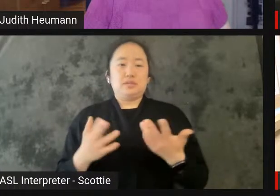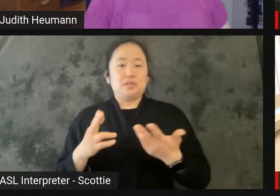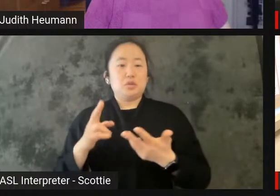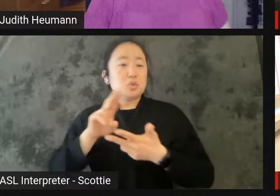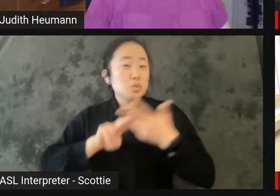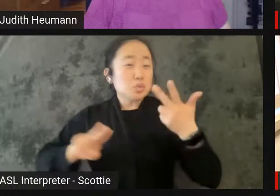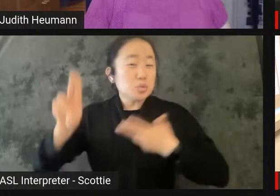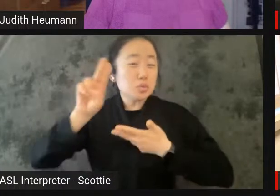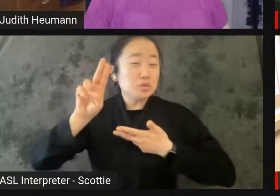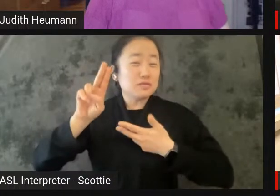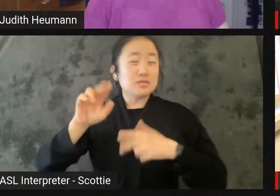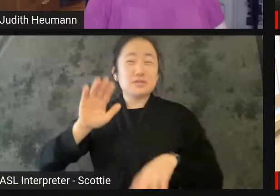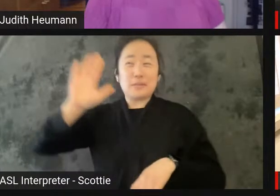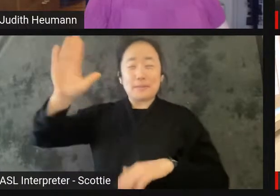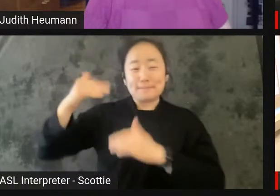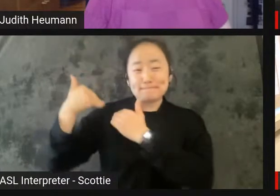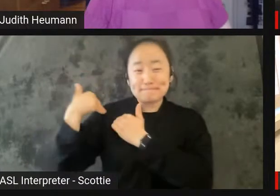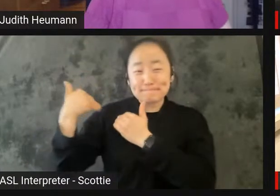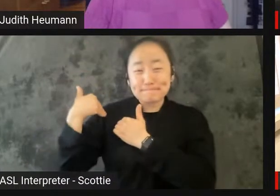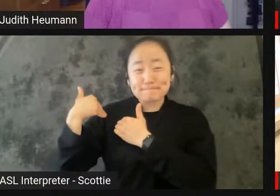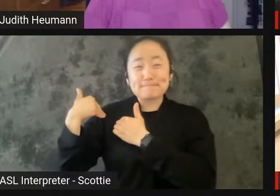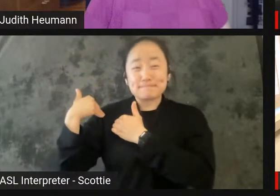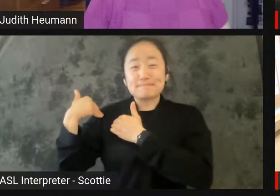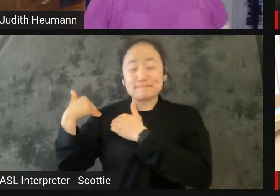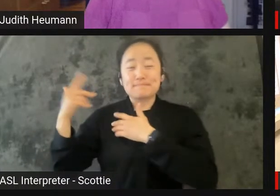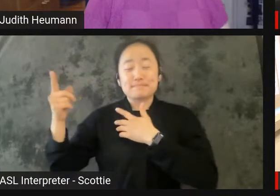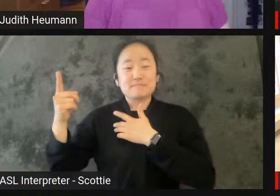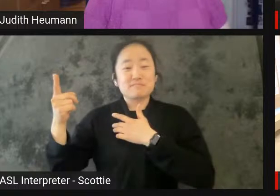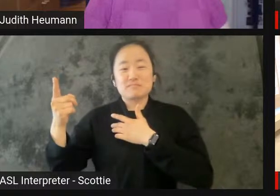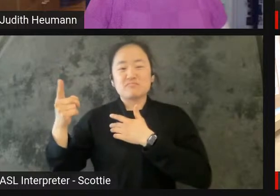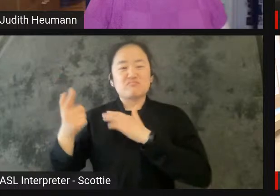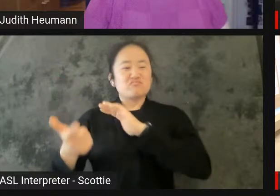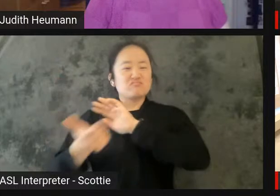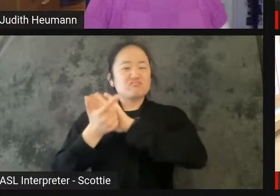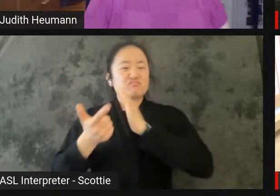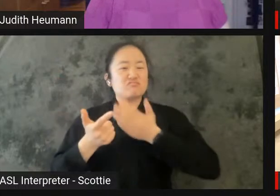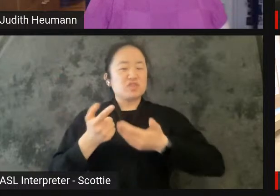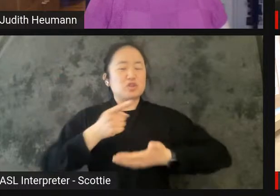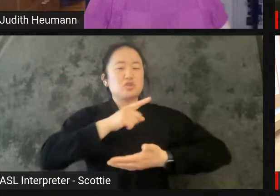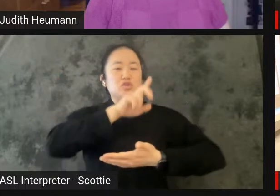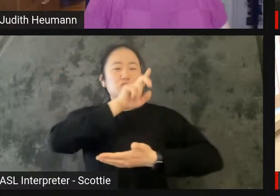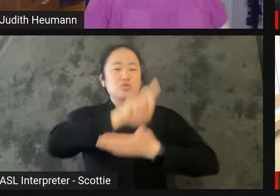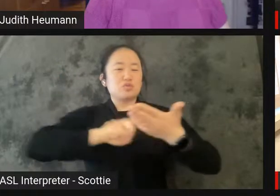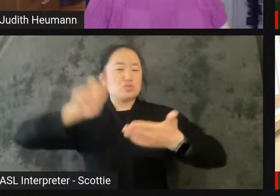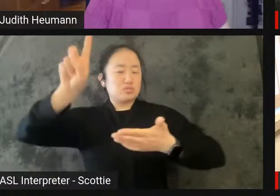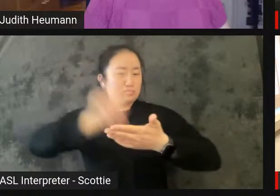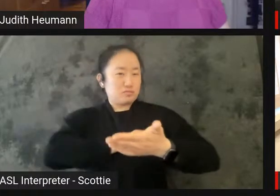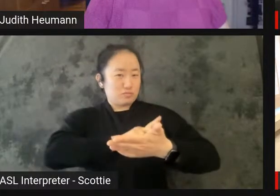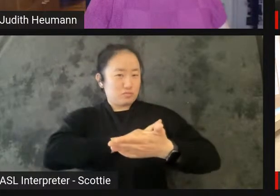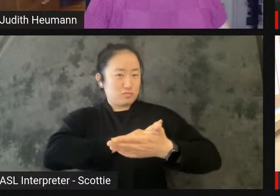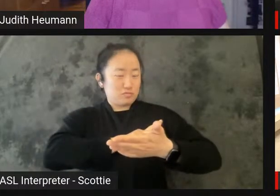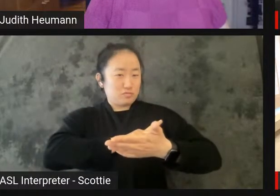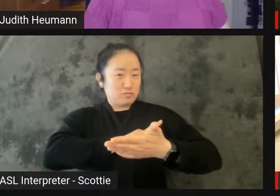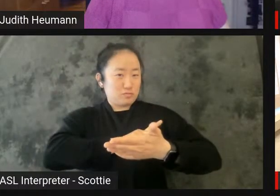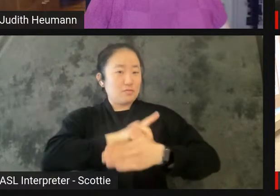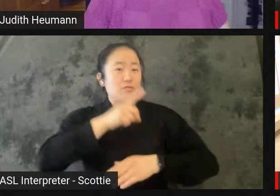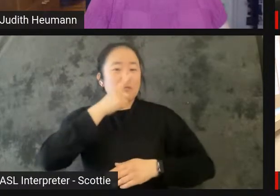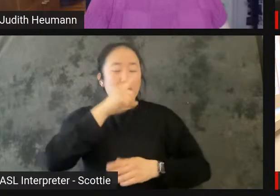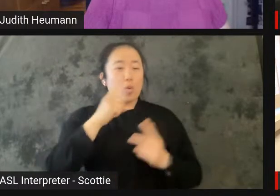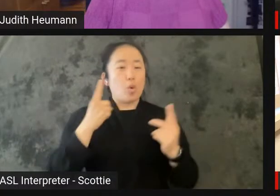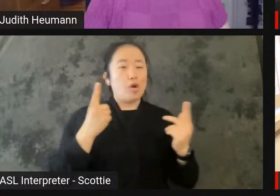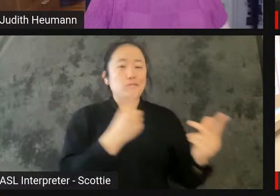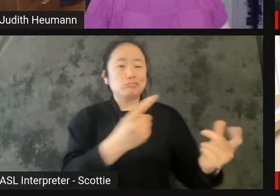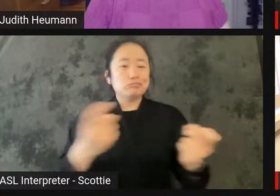universities and their obligations to not discriminate in the recruitment of